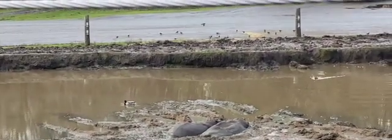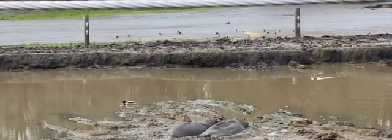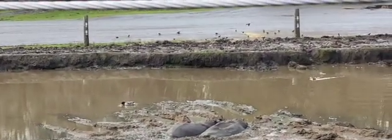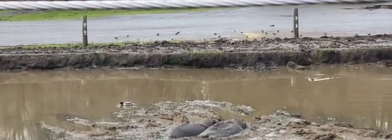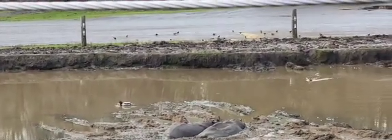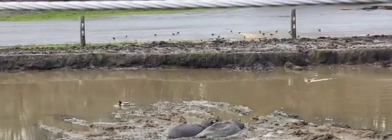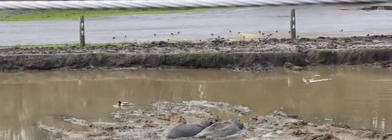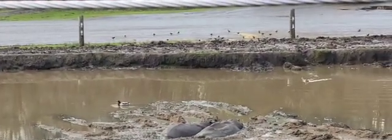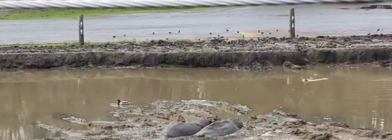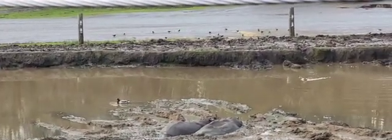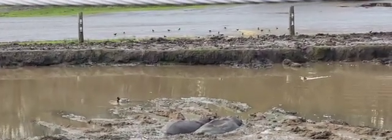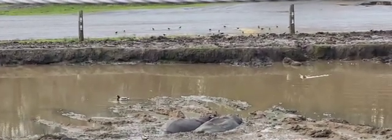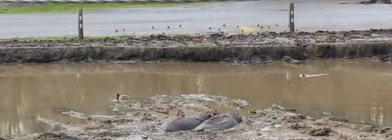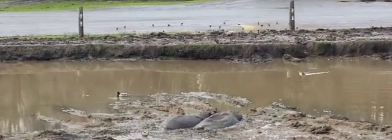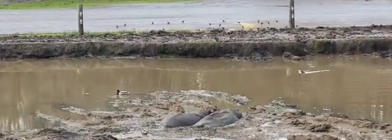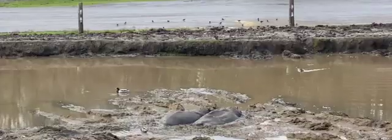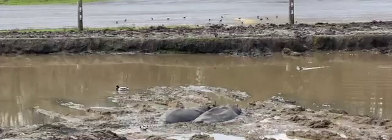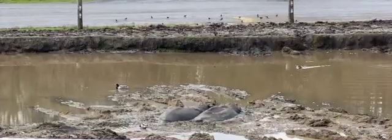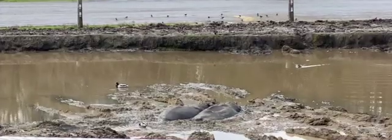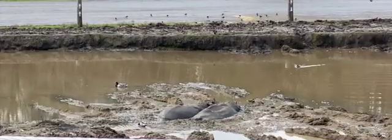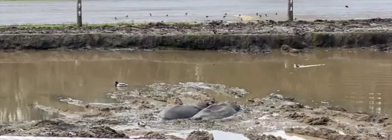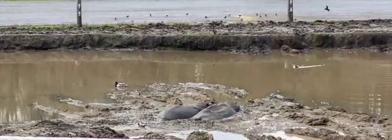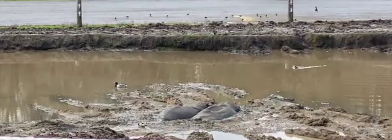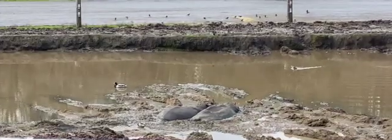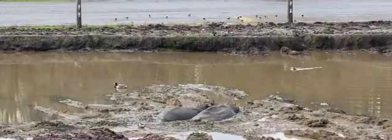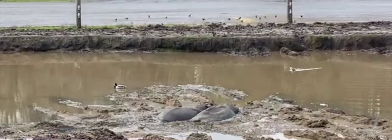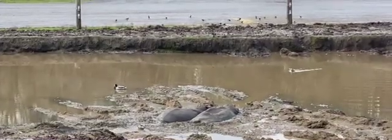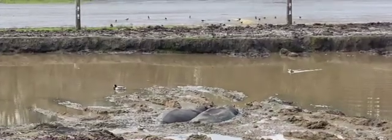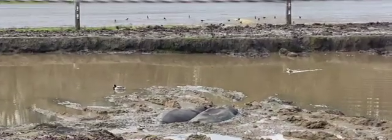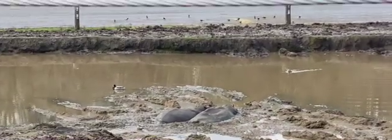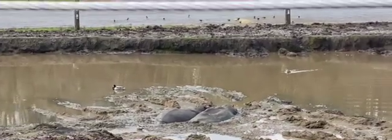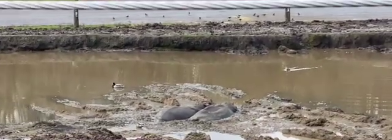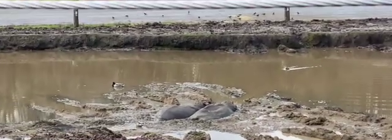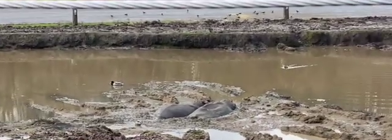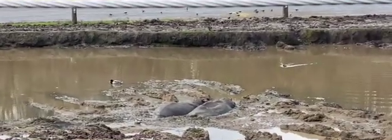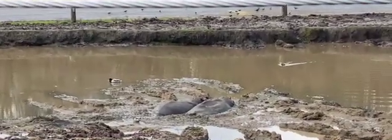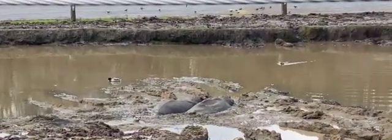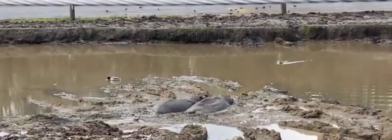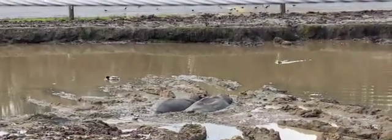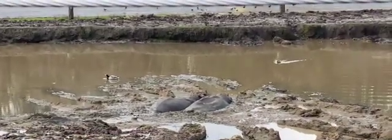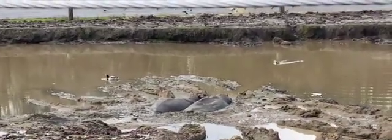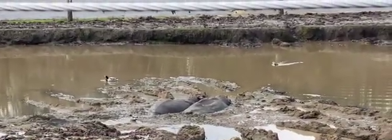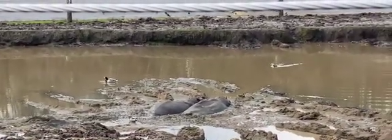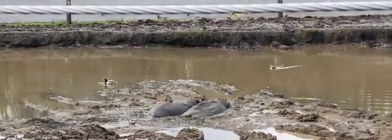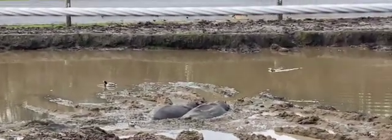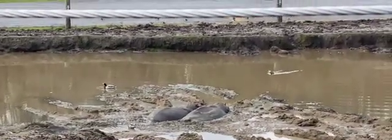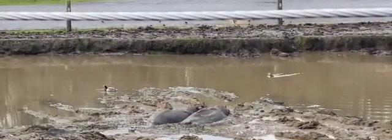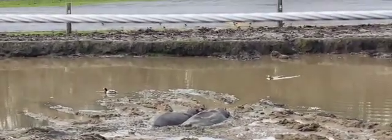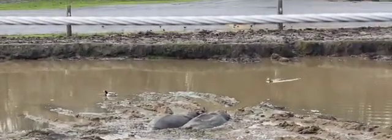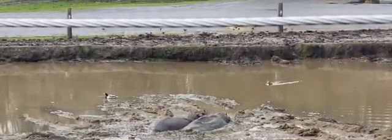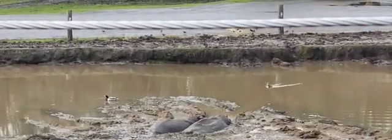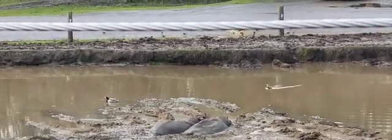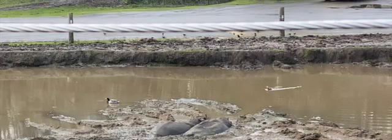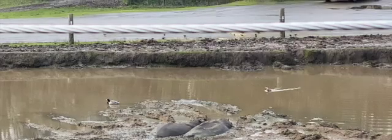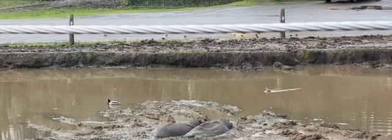It's got a big, huge mouth. It can run really fast, surprisingly for its size. And they